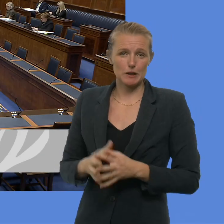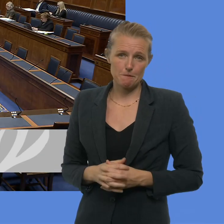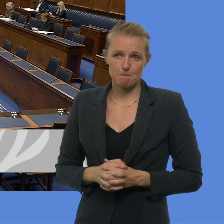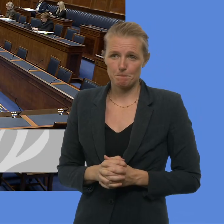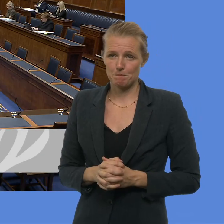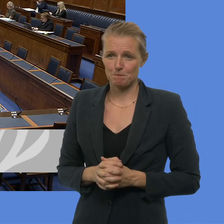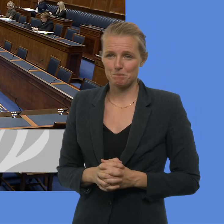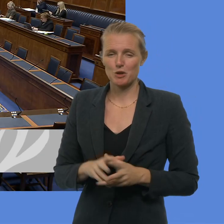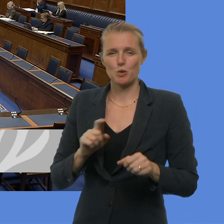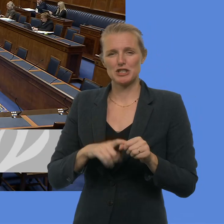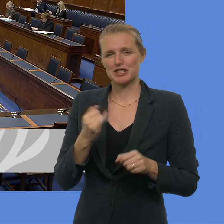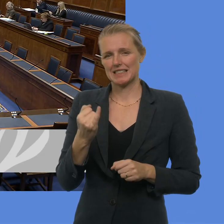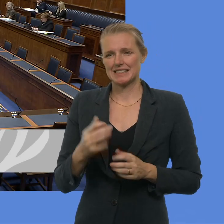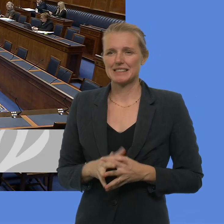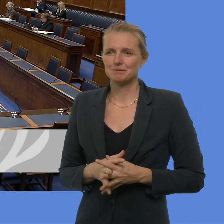Question number 6, please.